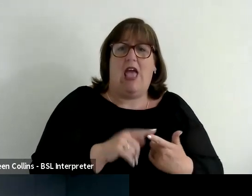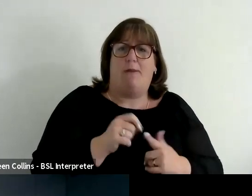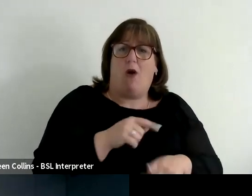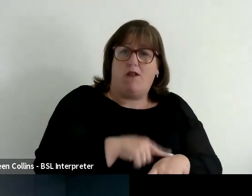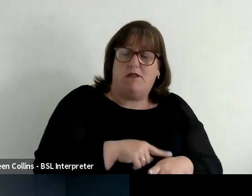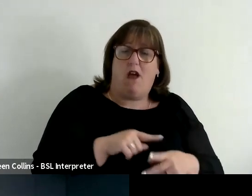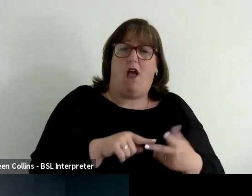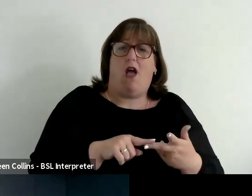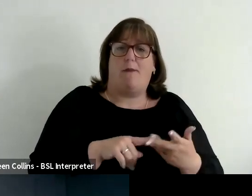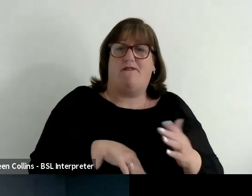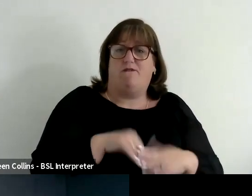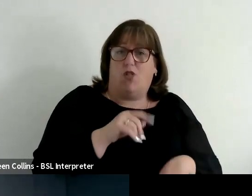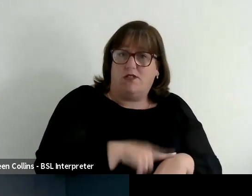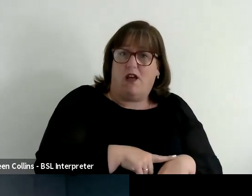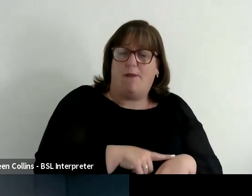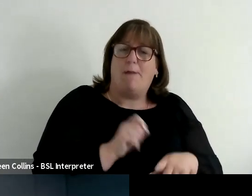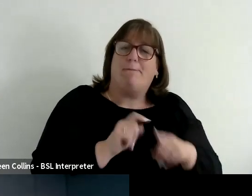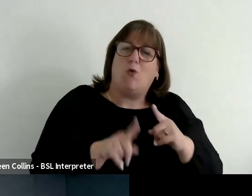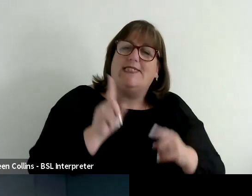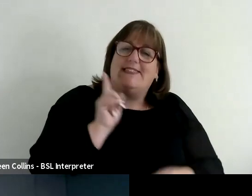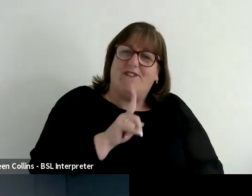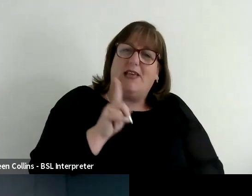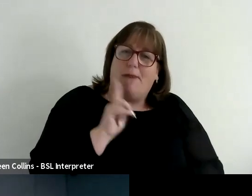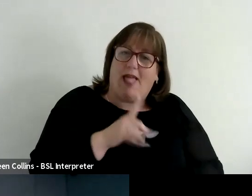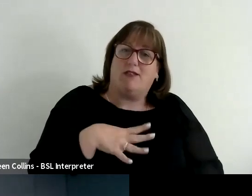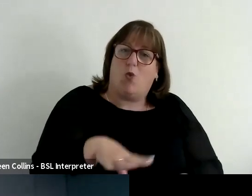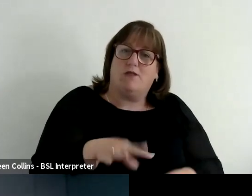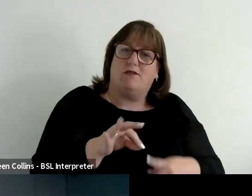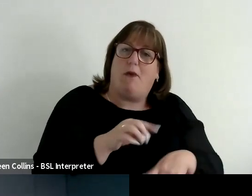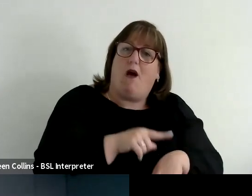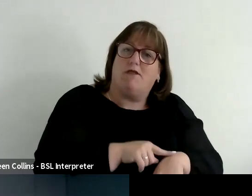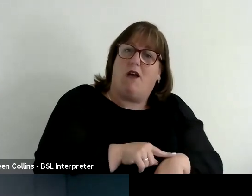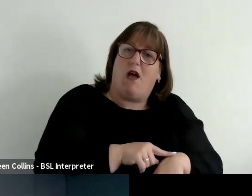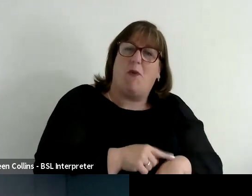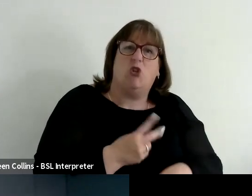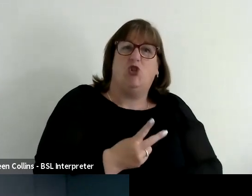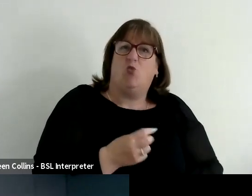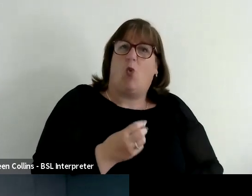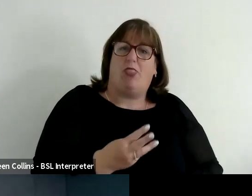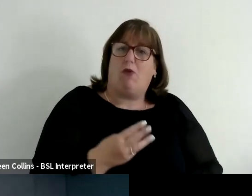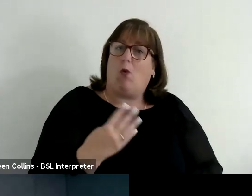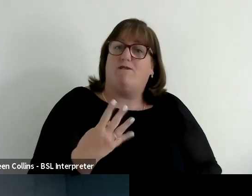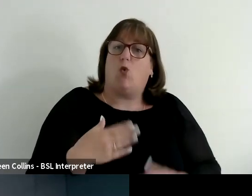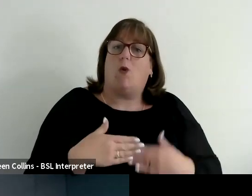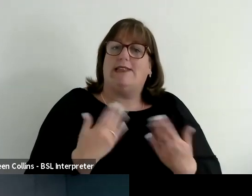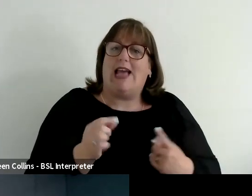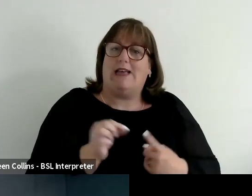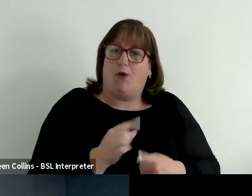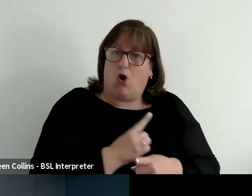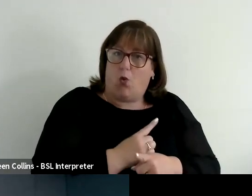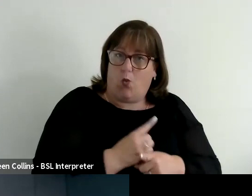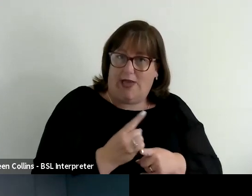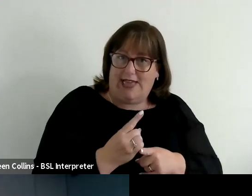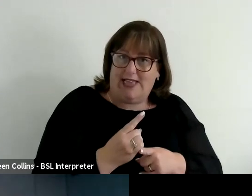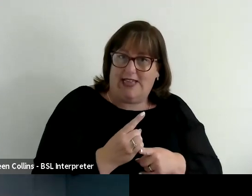females that are doing the part-time working, and that can be 2 days a week, 3 days a week, or 4 days a week. And what we